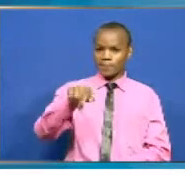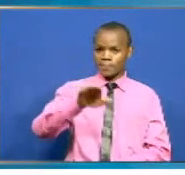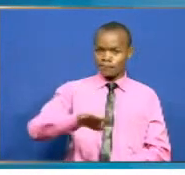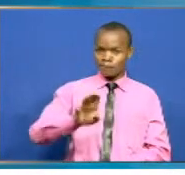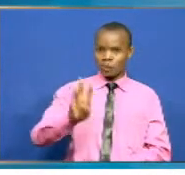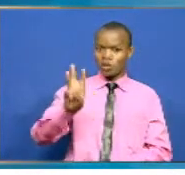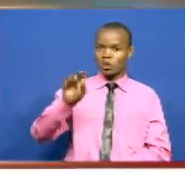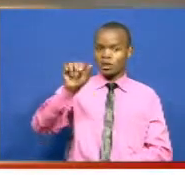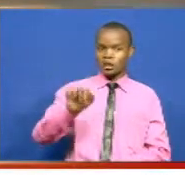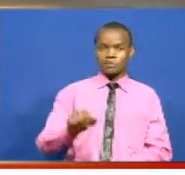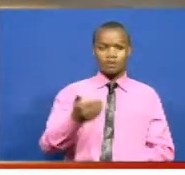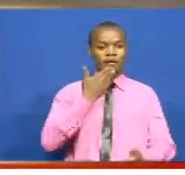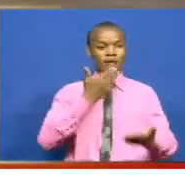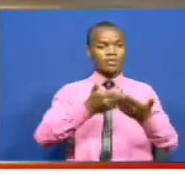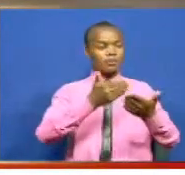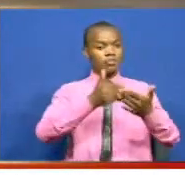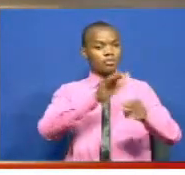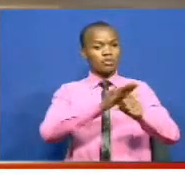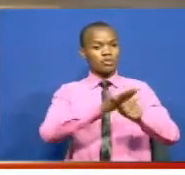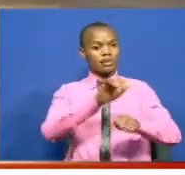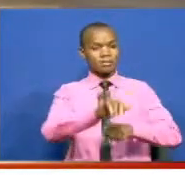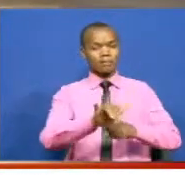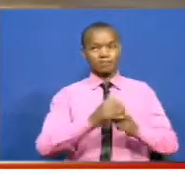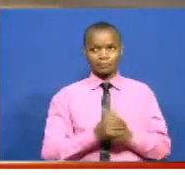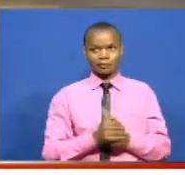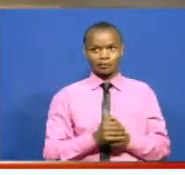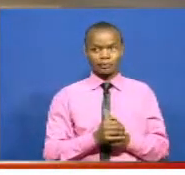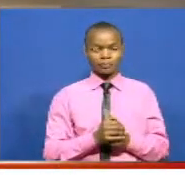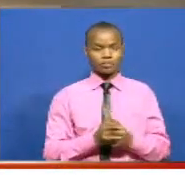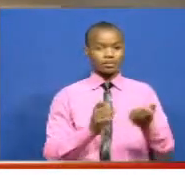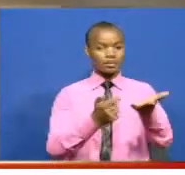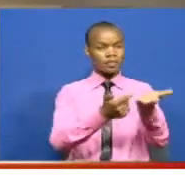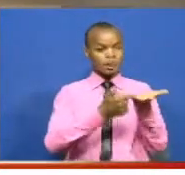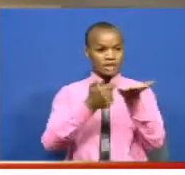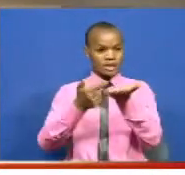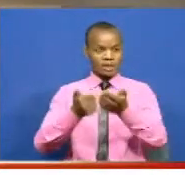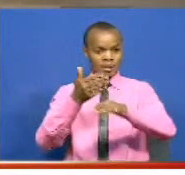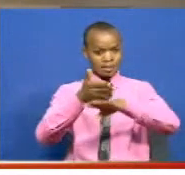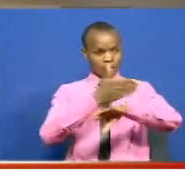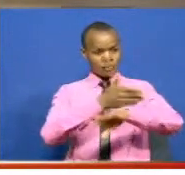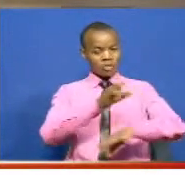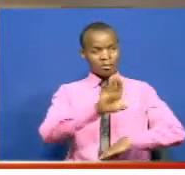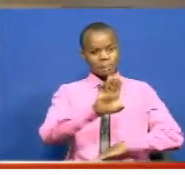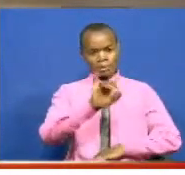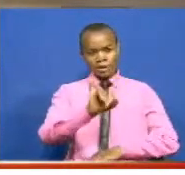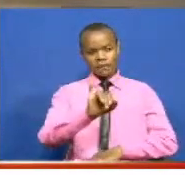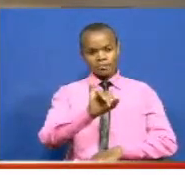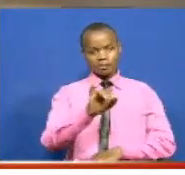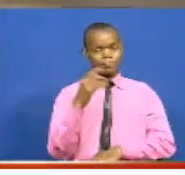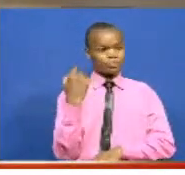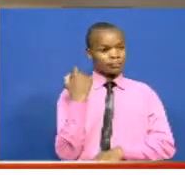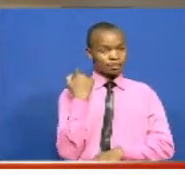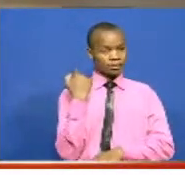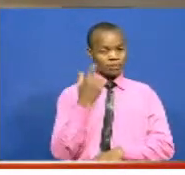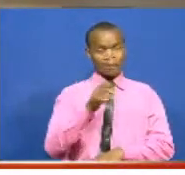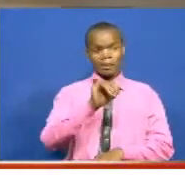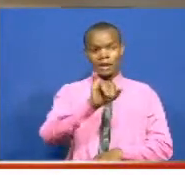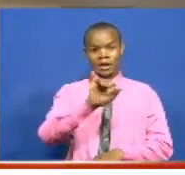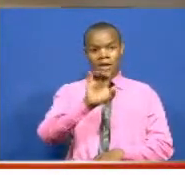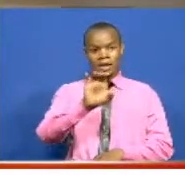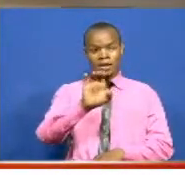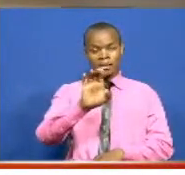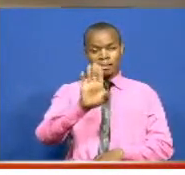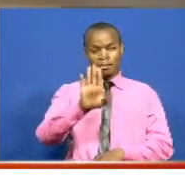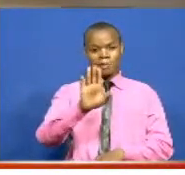South. Thank you so much for staying on. Pleasure. Yes, and we were just talking about the BBI initiative that yesterday the IEBC gave a nod